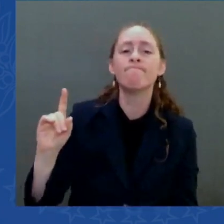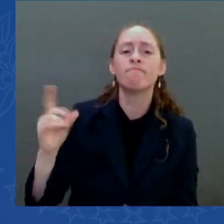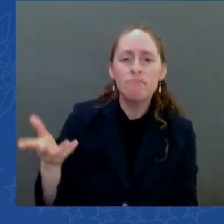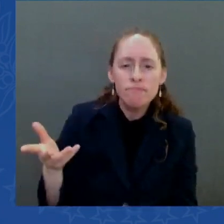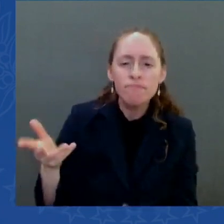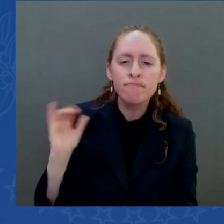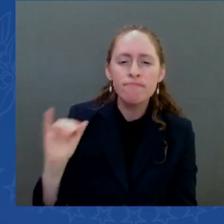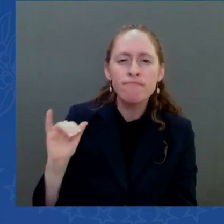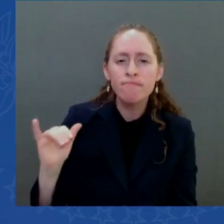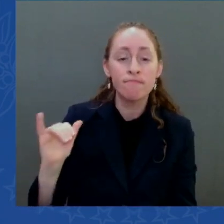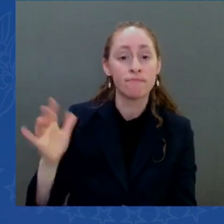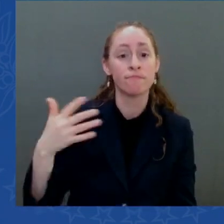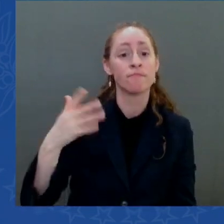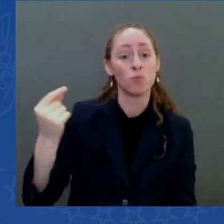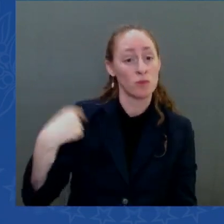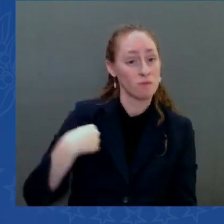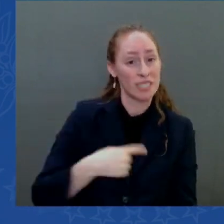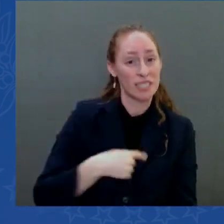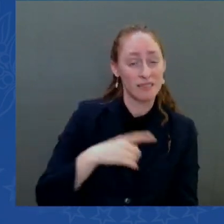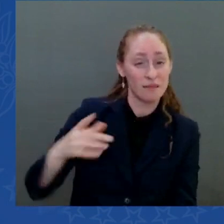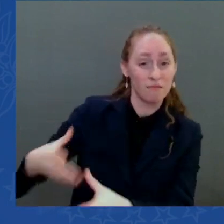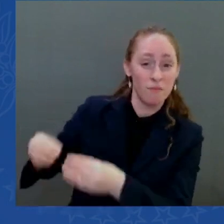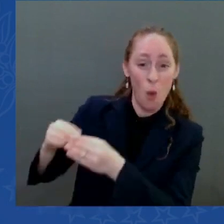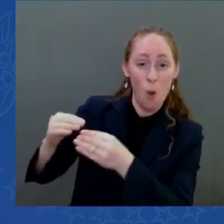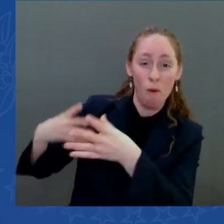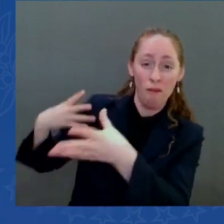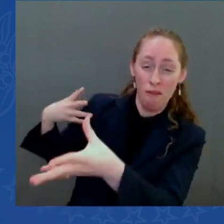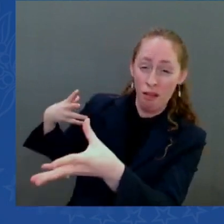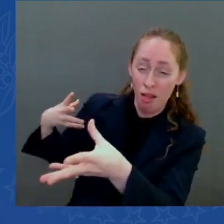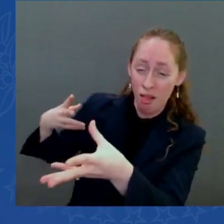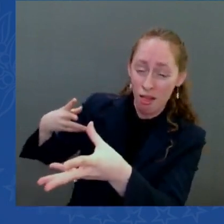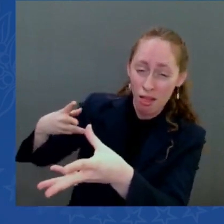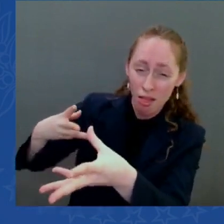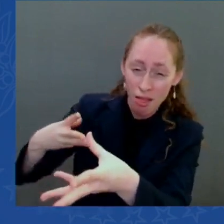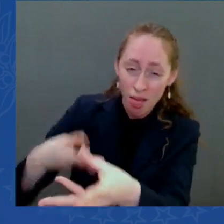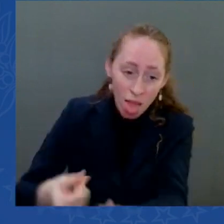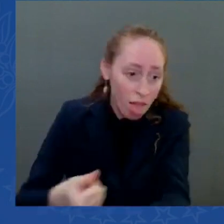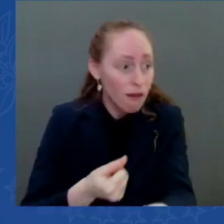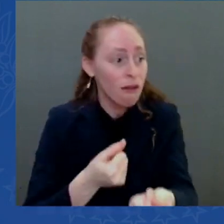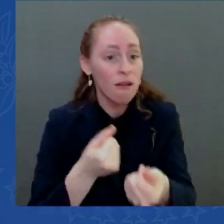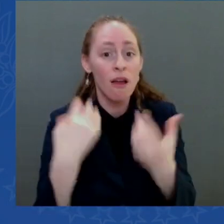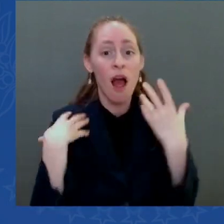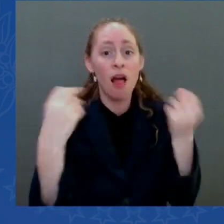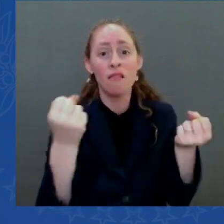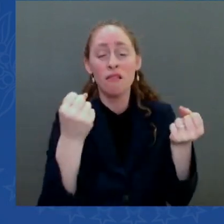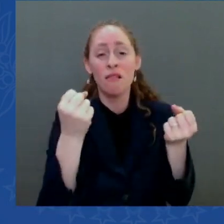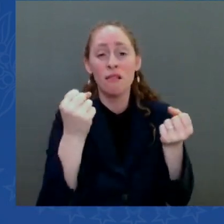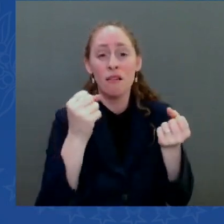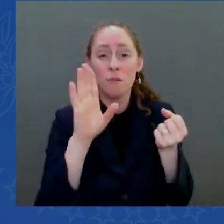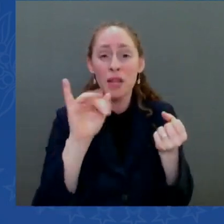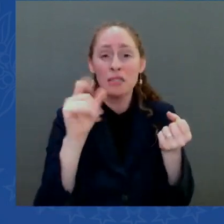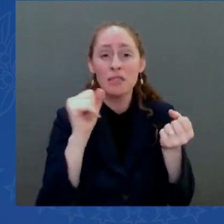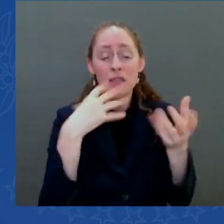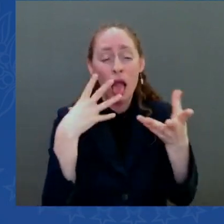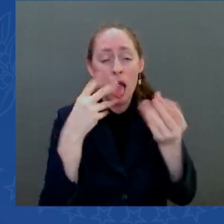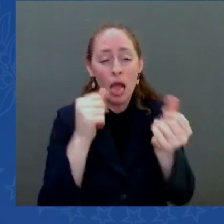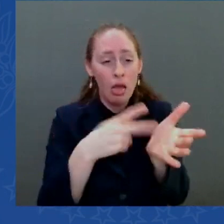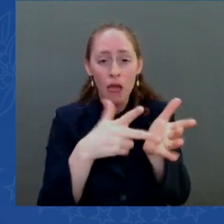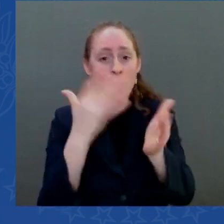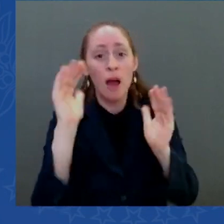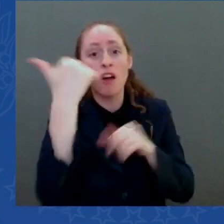fact. It's about 2.5 to 3 times higher than paid for the same exact drug,